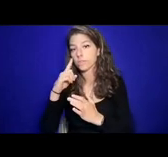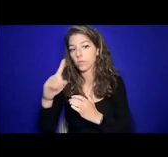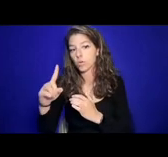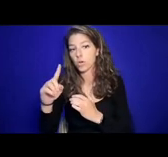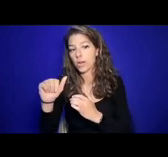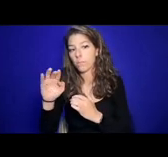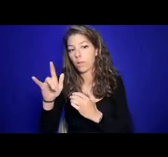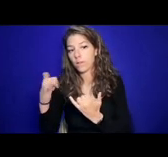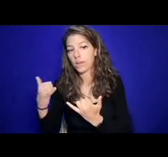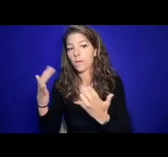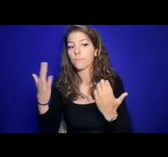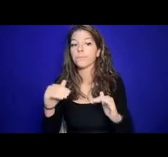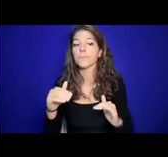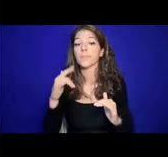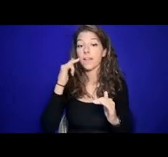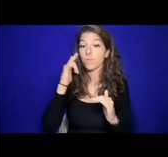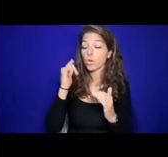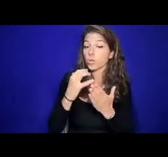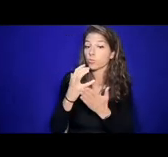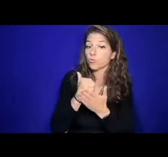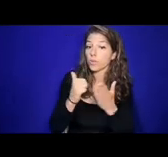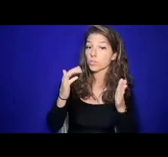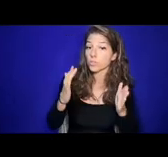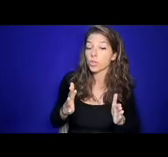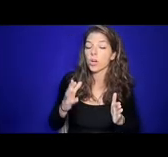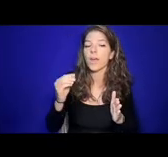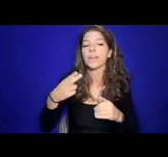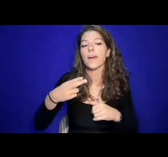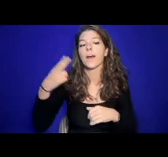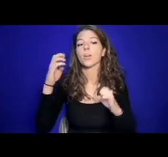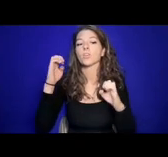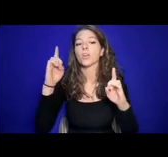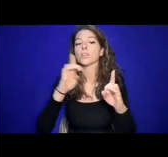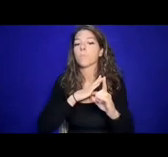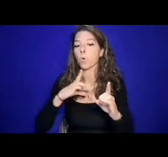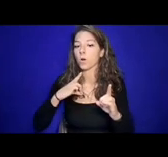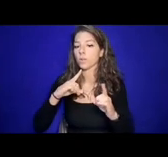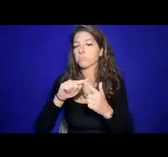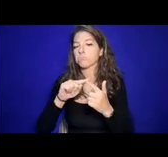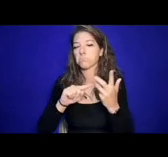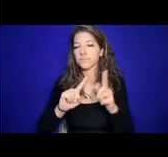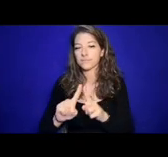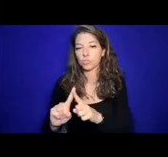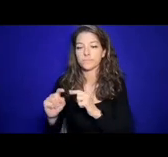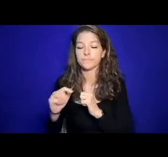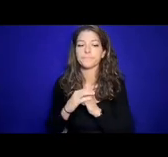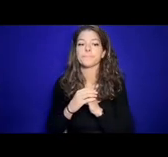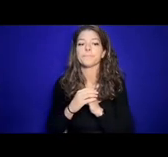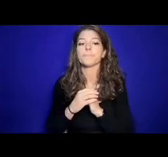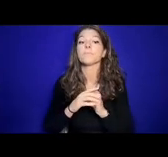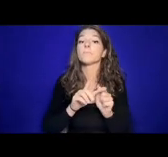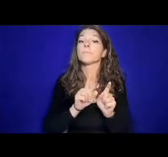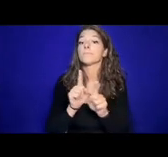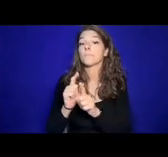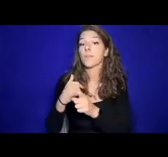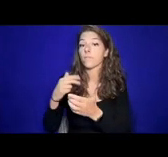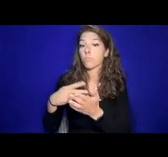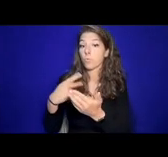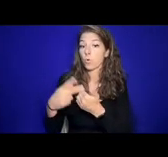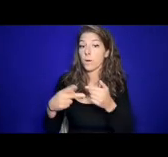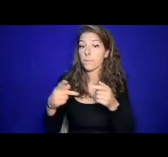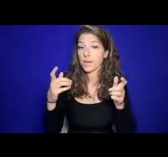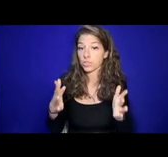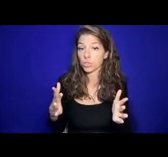California Treasurer for CalABLE, and there's higher education boards and others. There's also a program